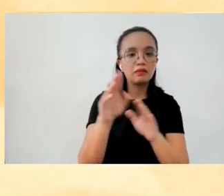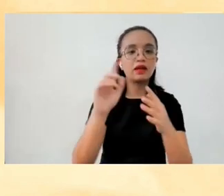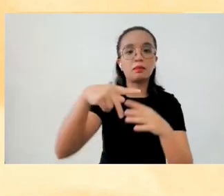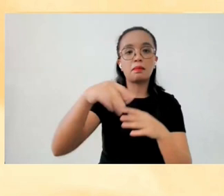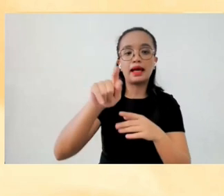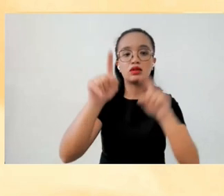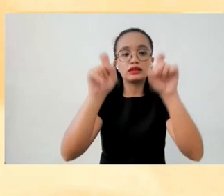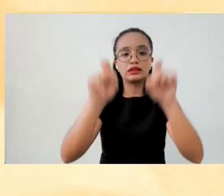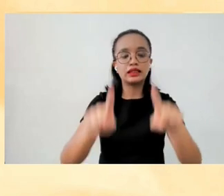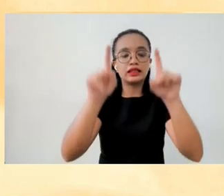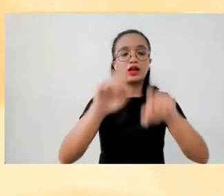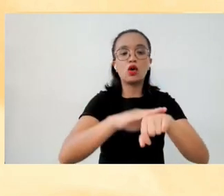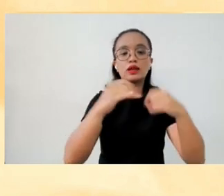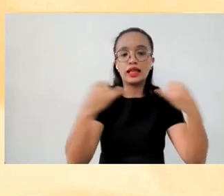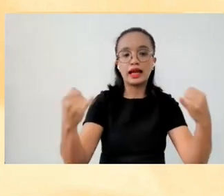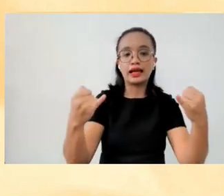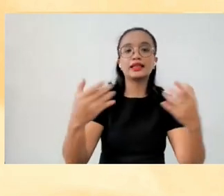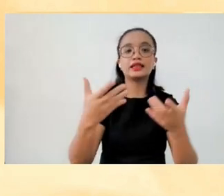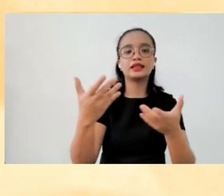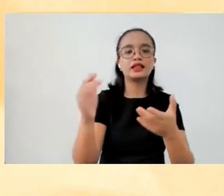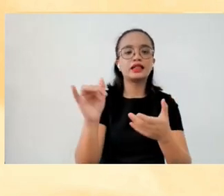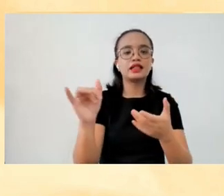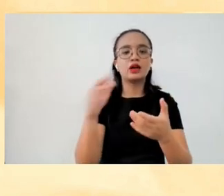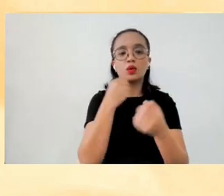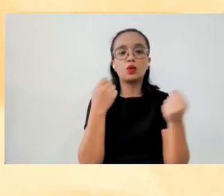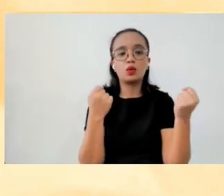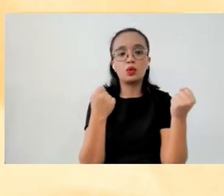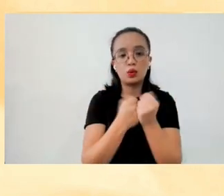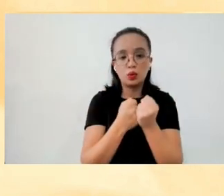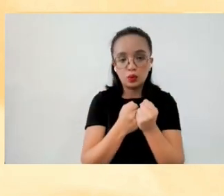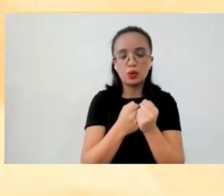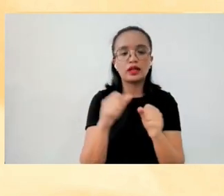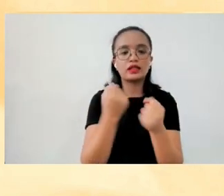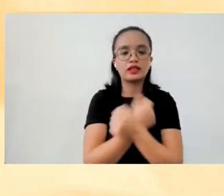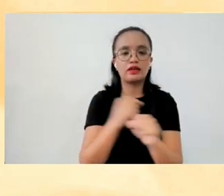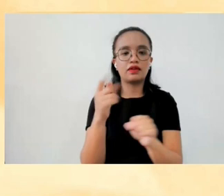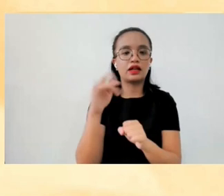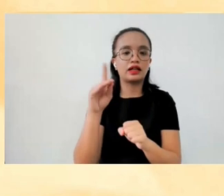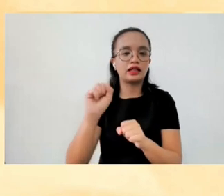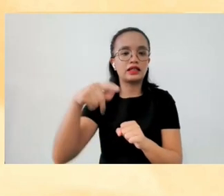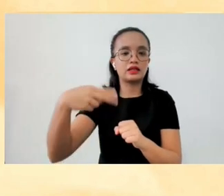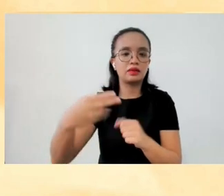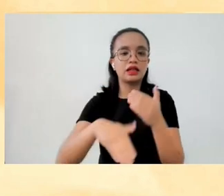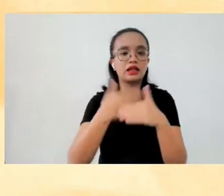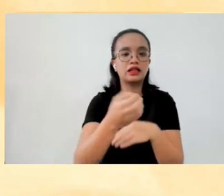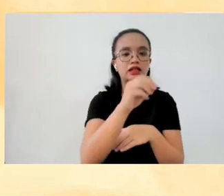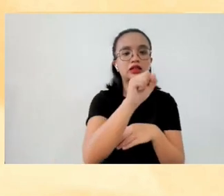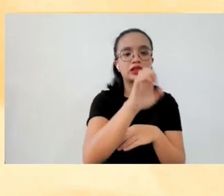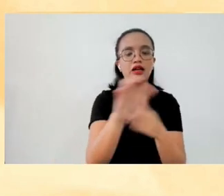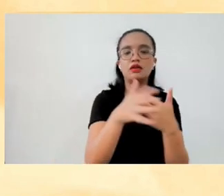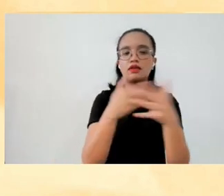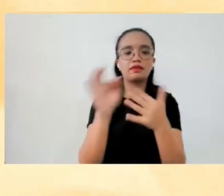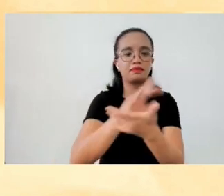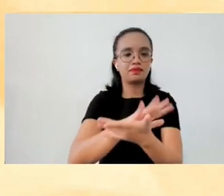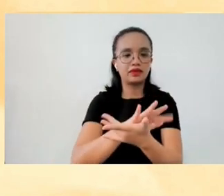counseling, funded by the Safer Kids PH, and OSAIC amidst COVID-19 in the Philippines, which I